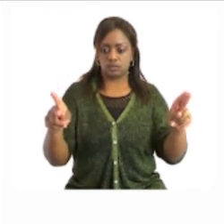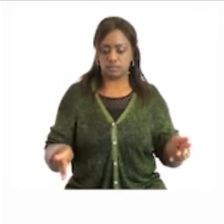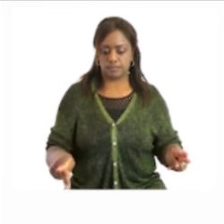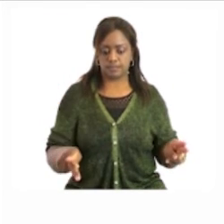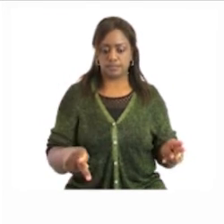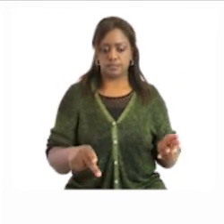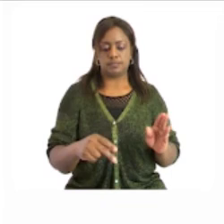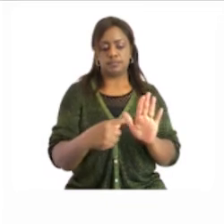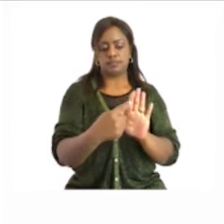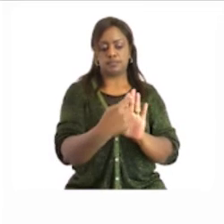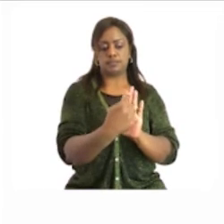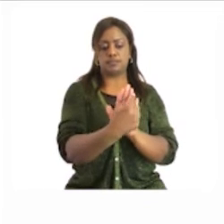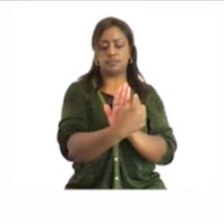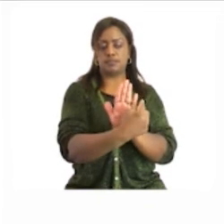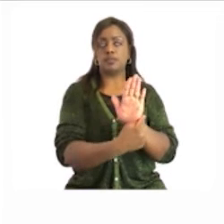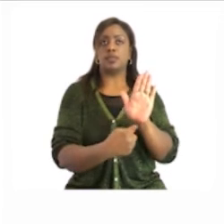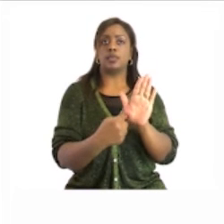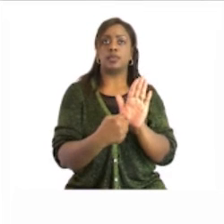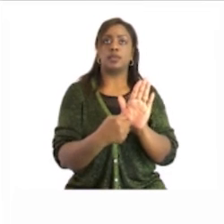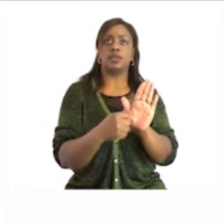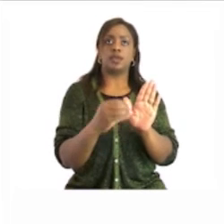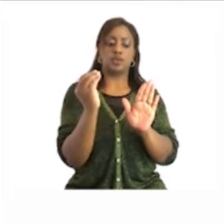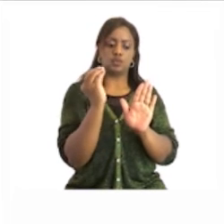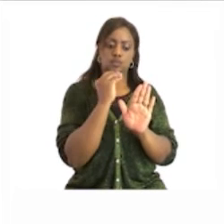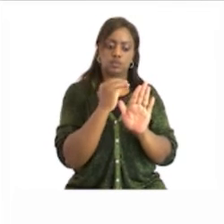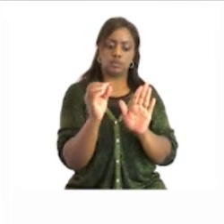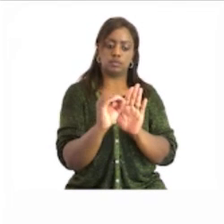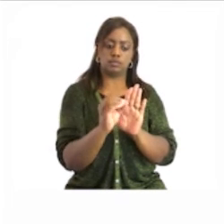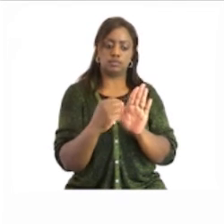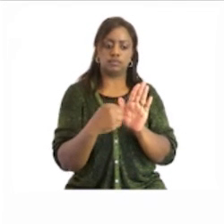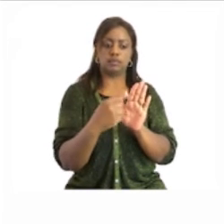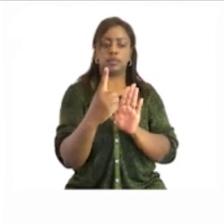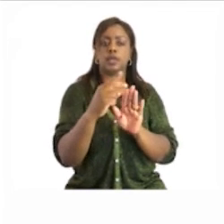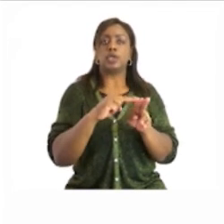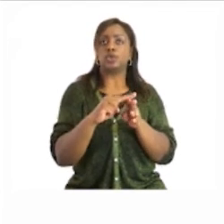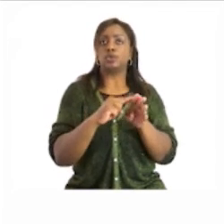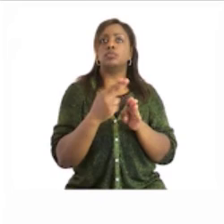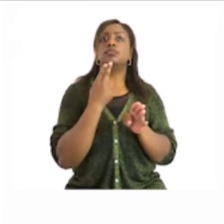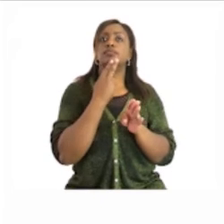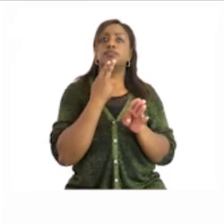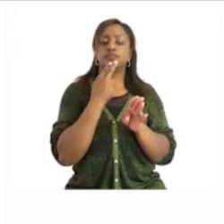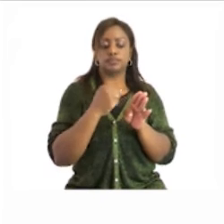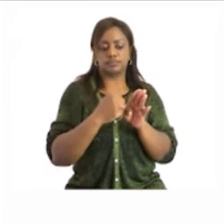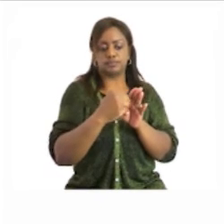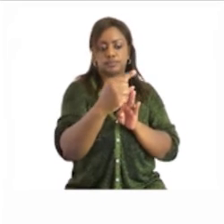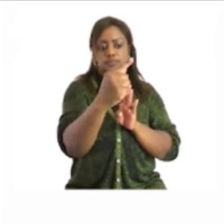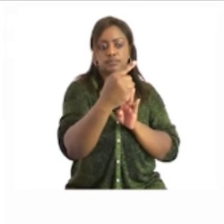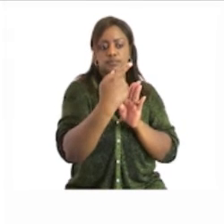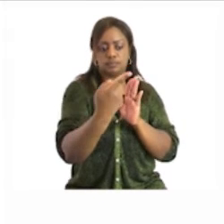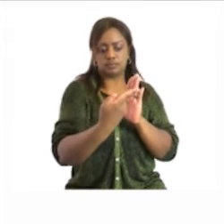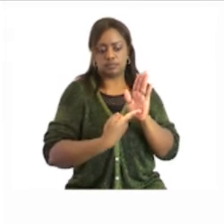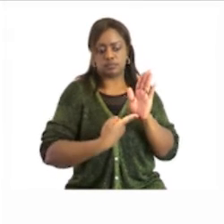type with a correct example. So all you have to do is take a ruler and a pencil or a pen in your